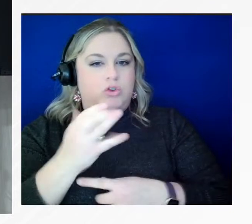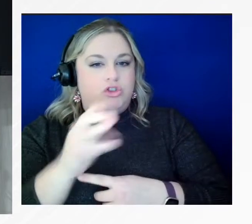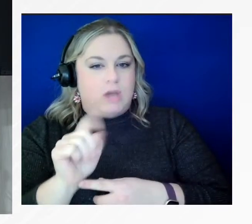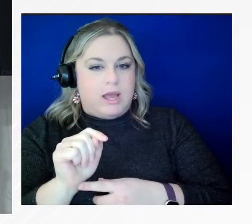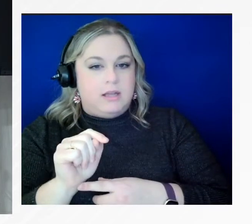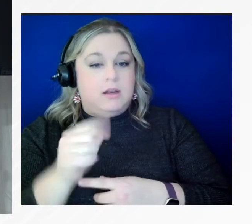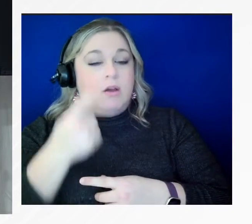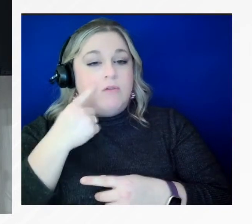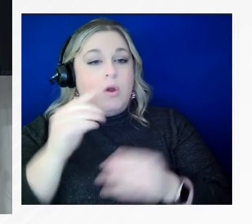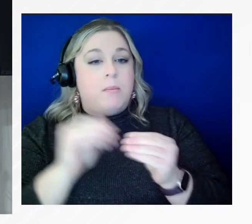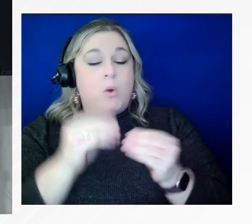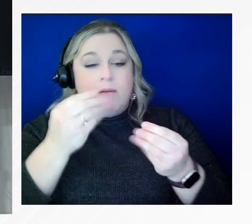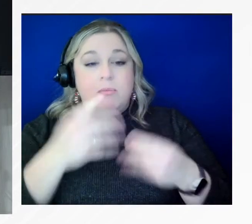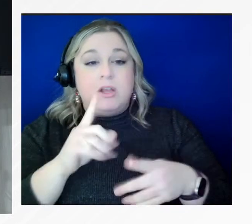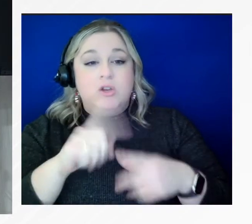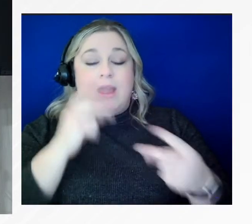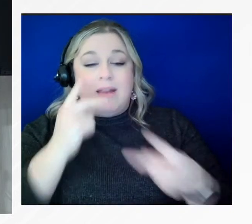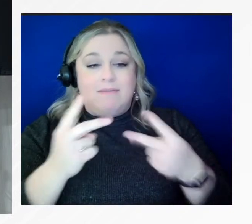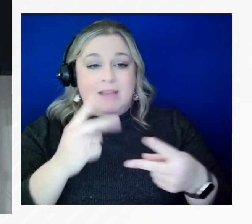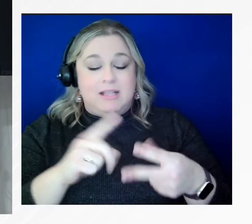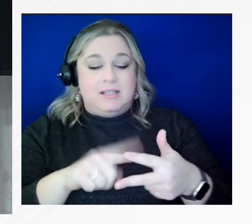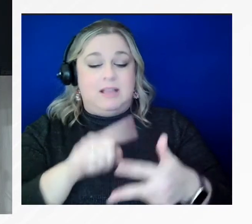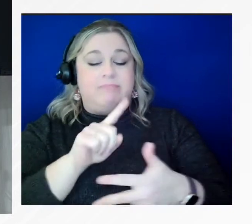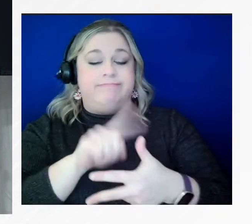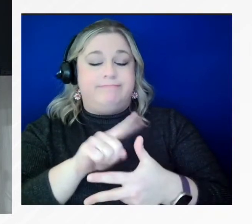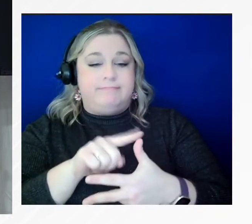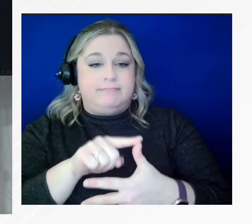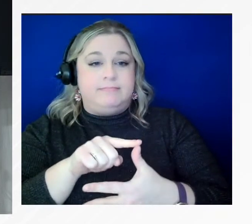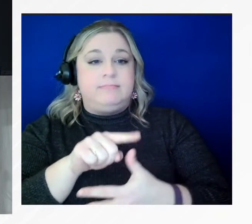you can also visit the following websites: